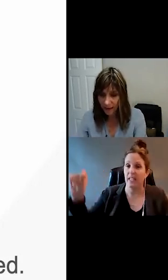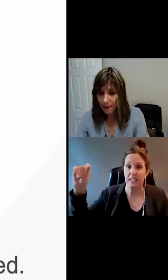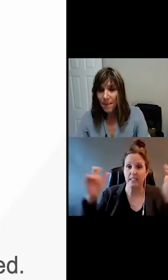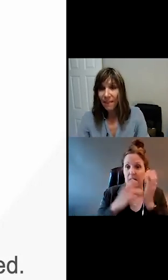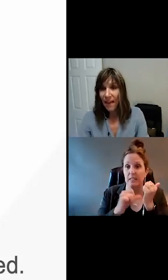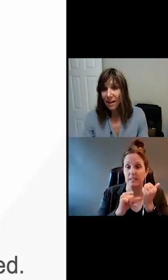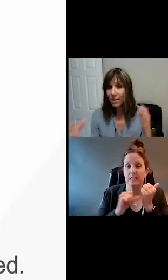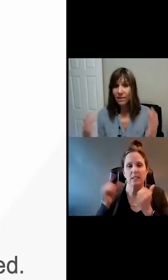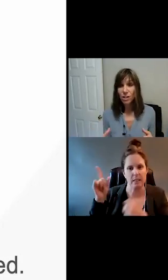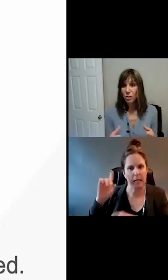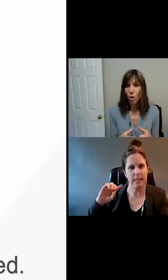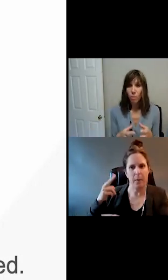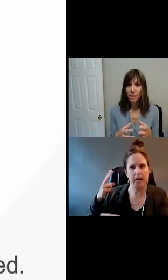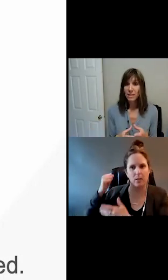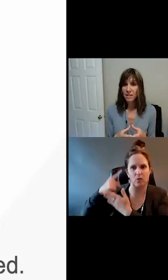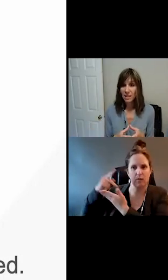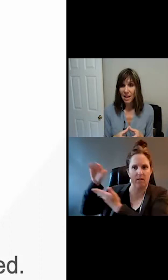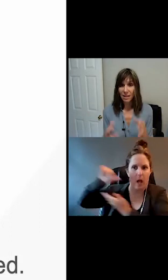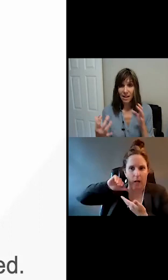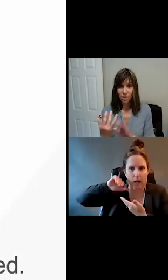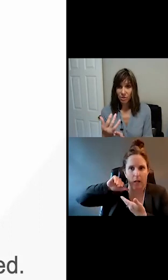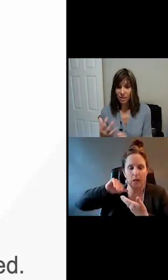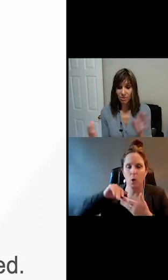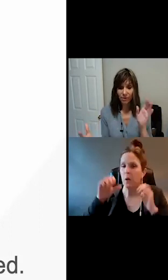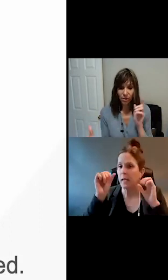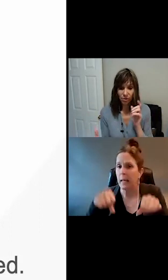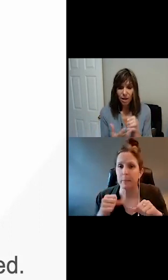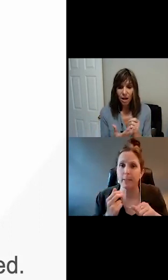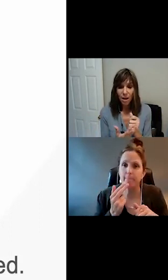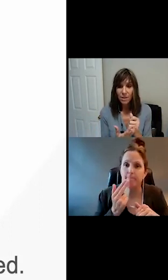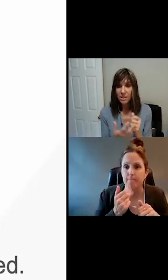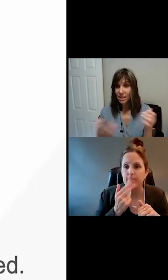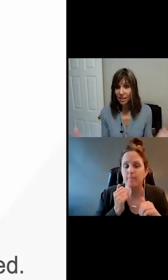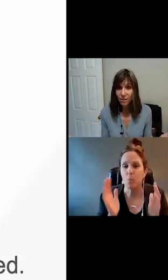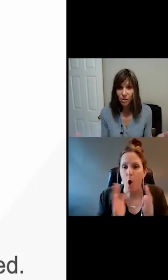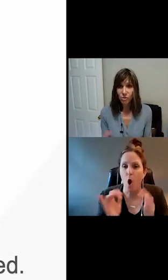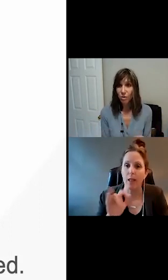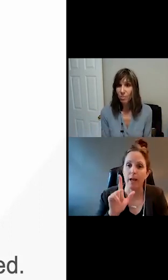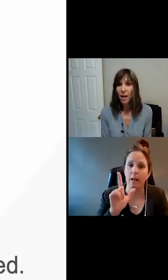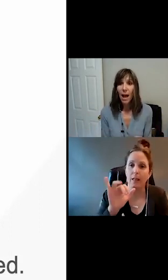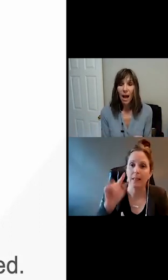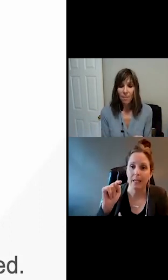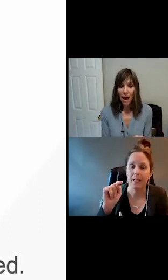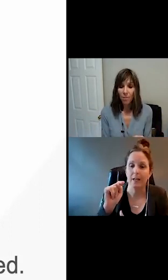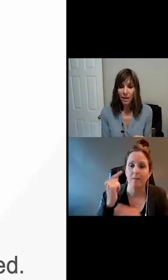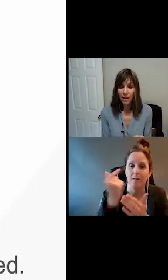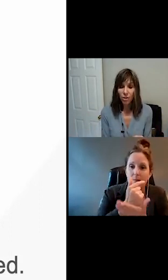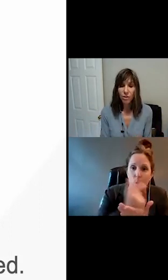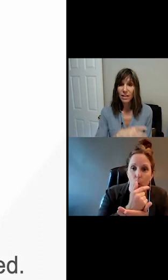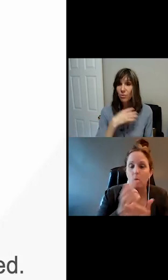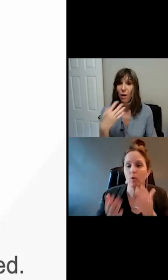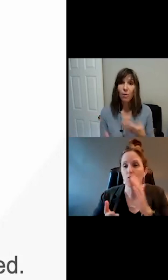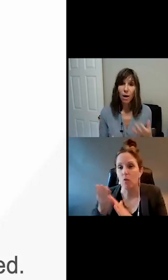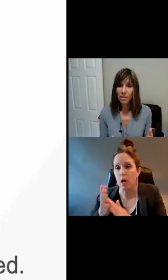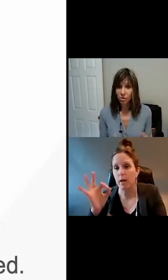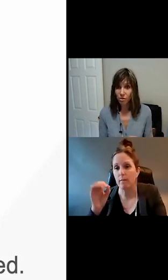for that. And that can be very small, basic TA, like doing a lit review, conducting a focus group, helping you